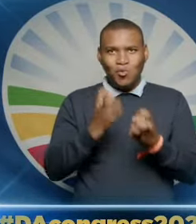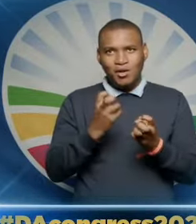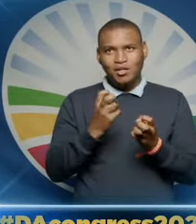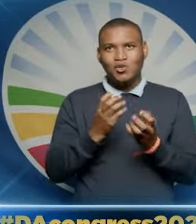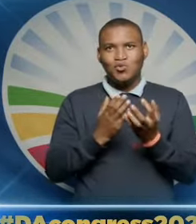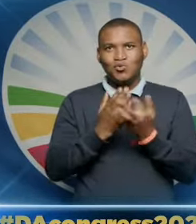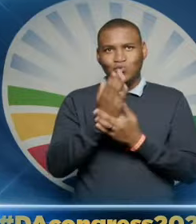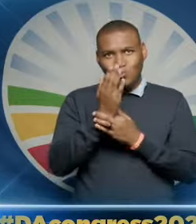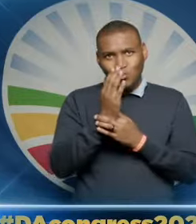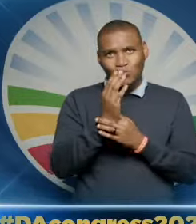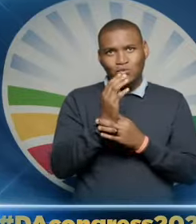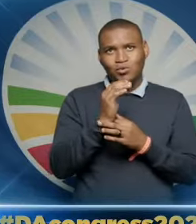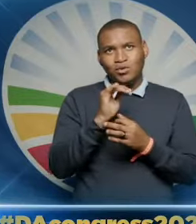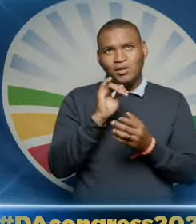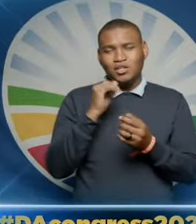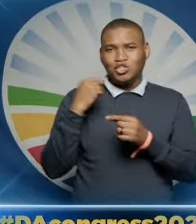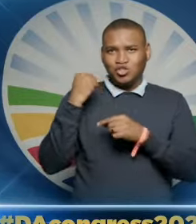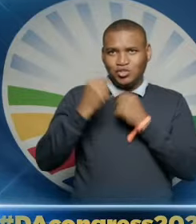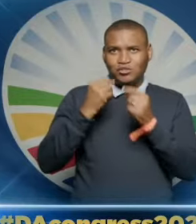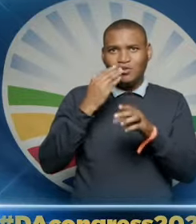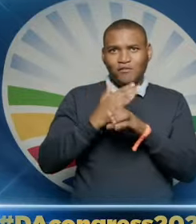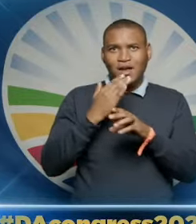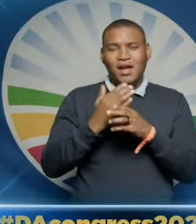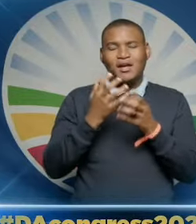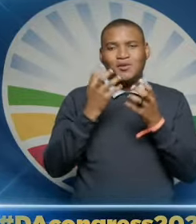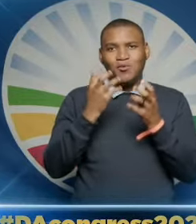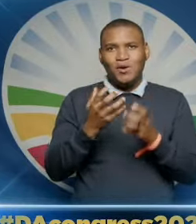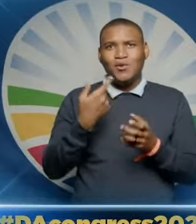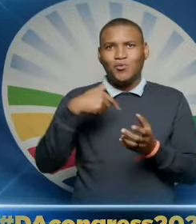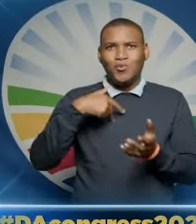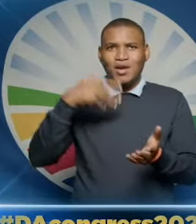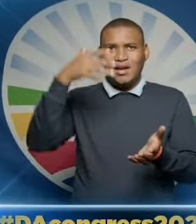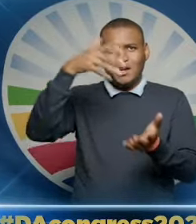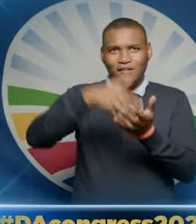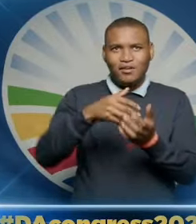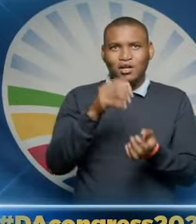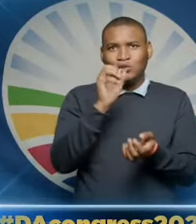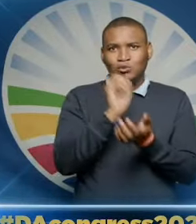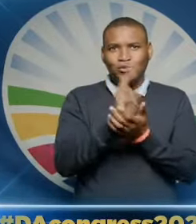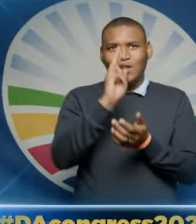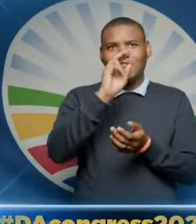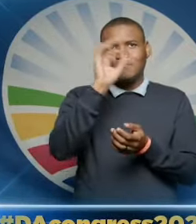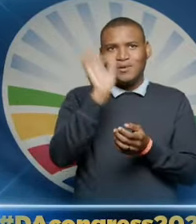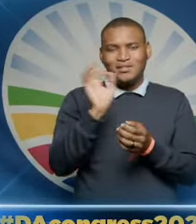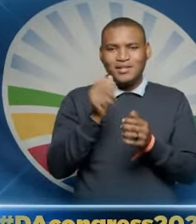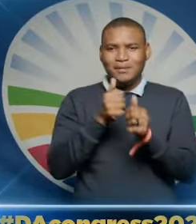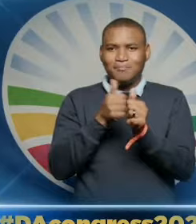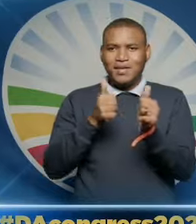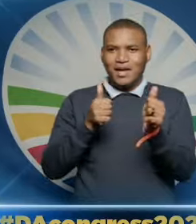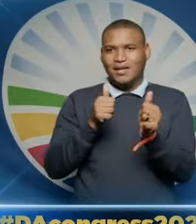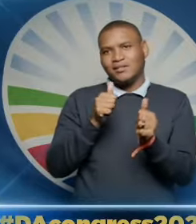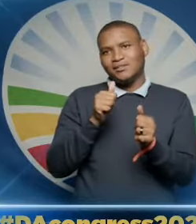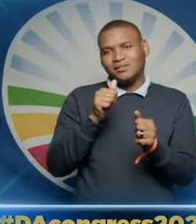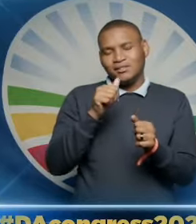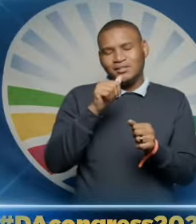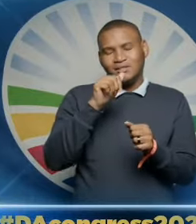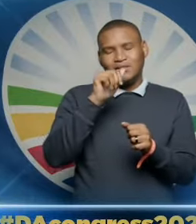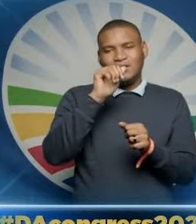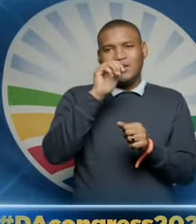hard work that we've arrived at a point where we are now just 12% behind the ANC in some of the polling.